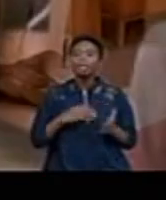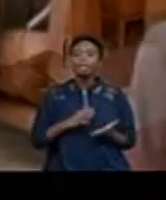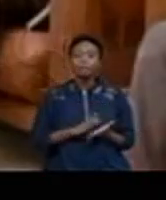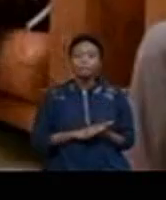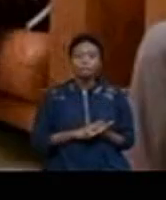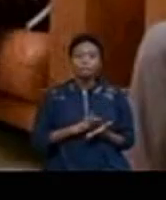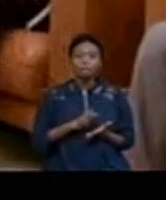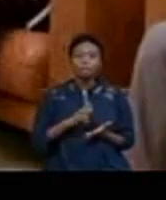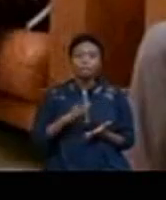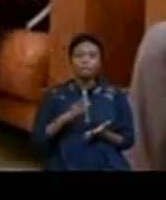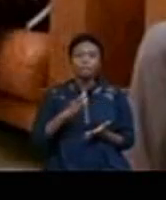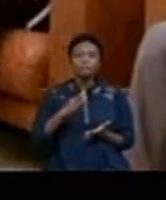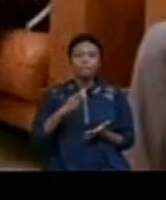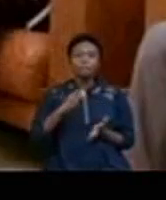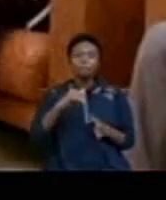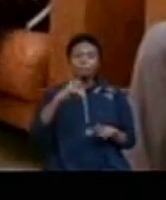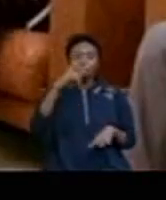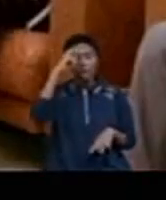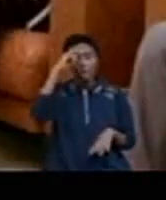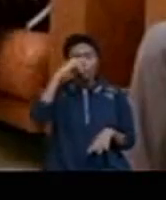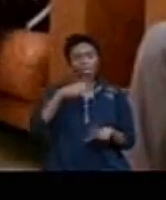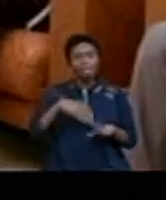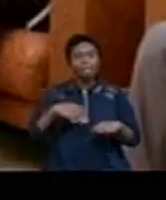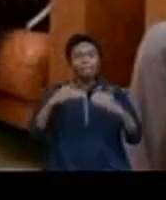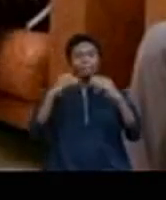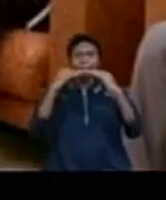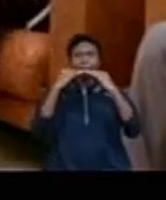Blessings and glory